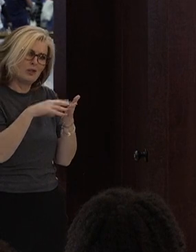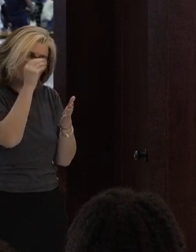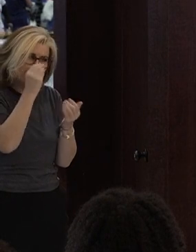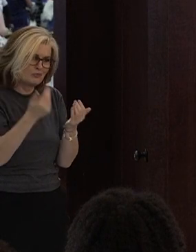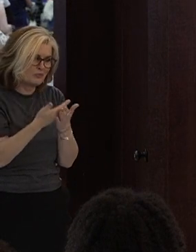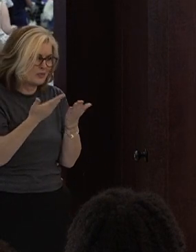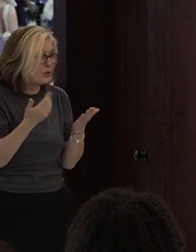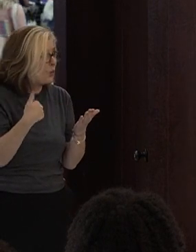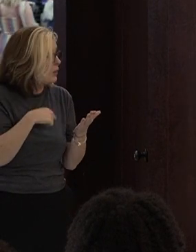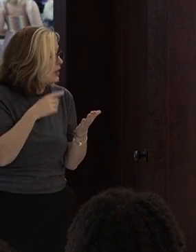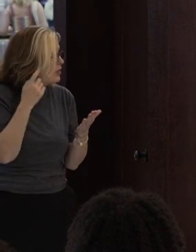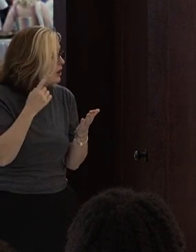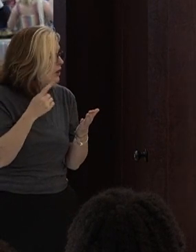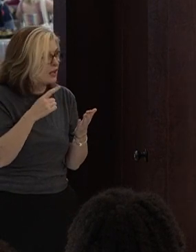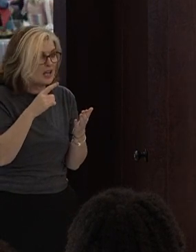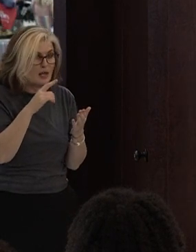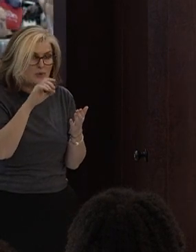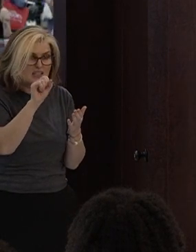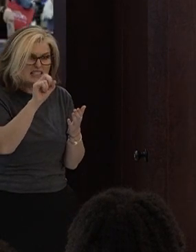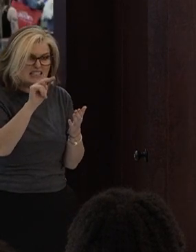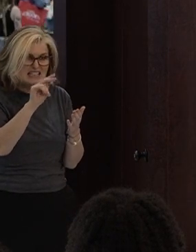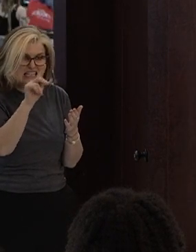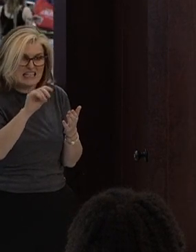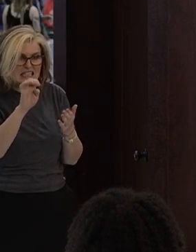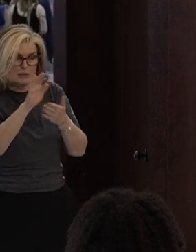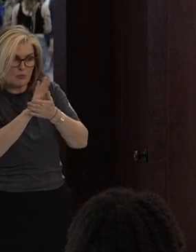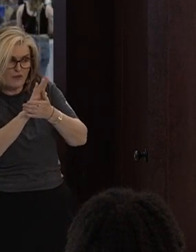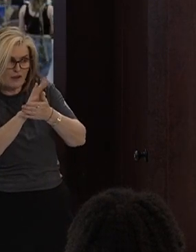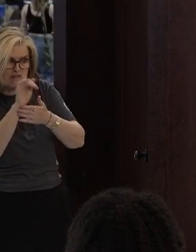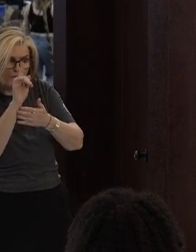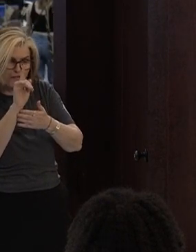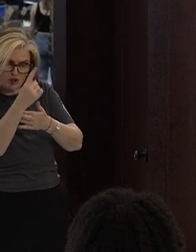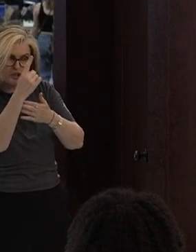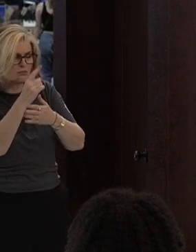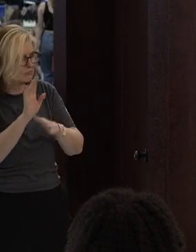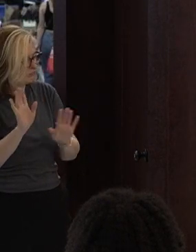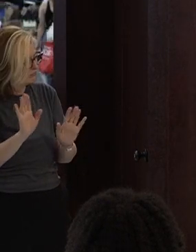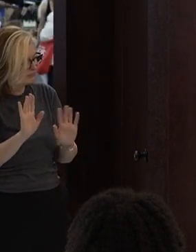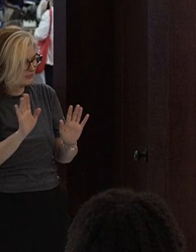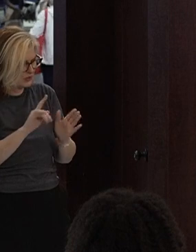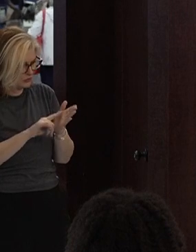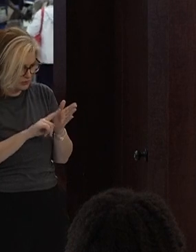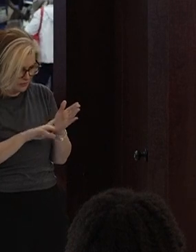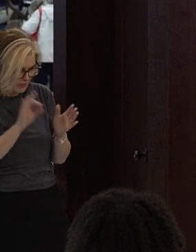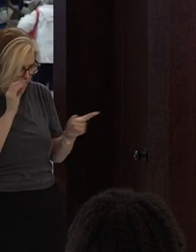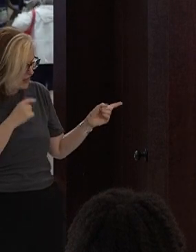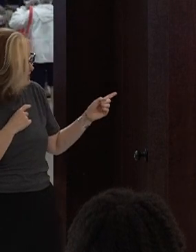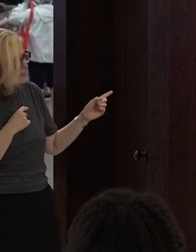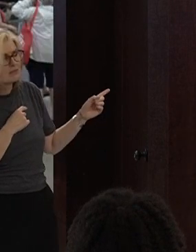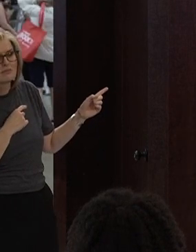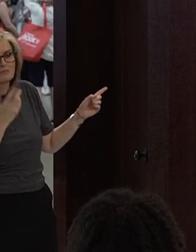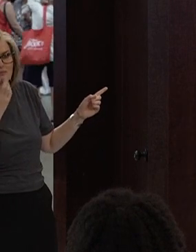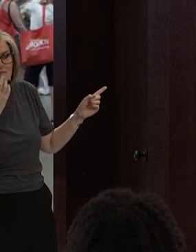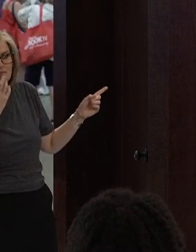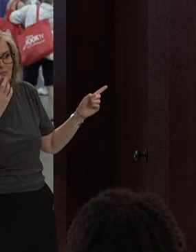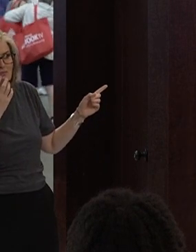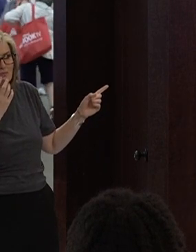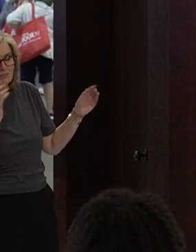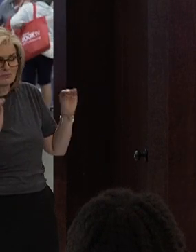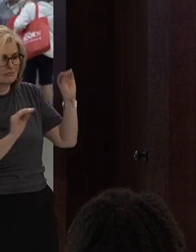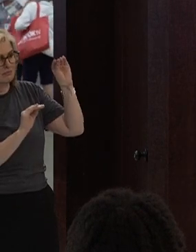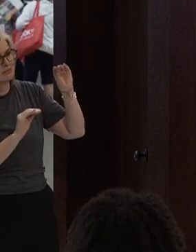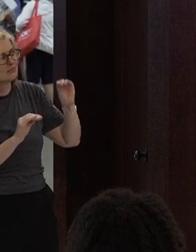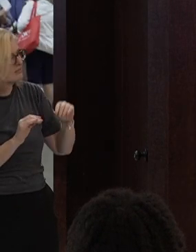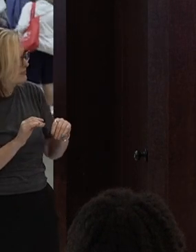things. We thought it was the Sneeze for years and years. And then we had a researcher who discovered this. So that makes life